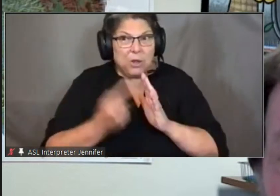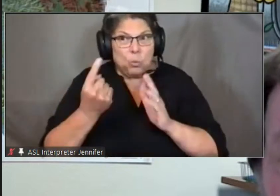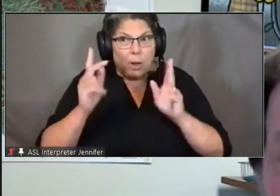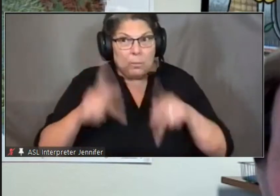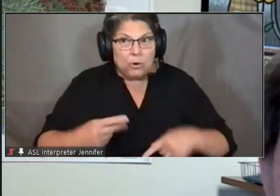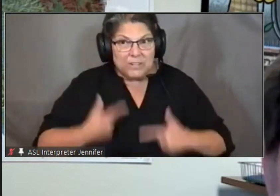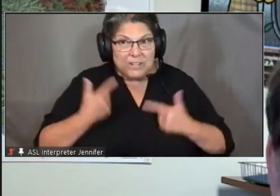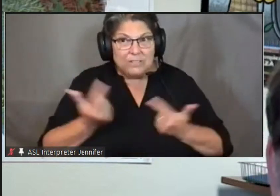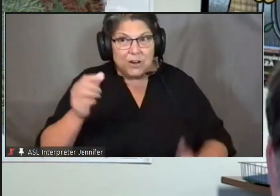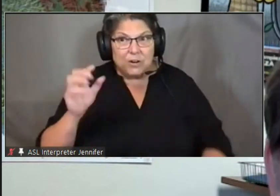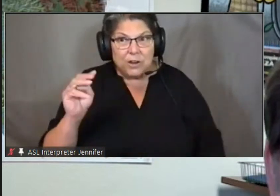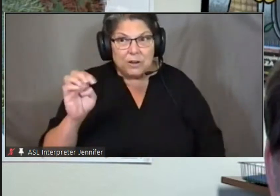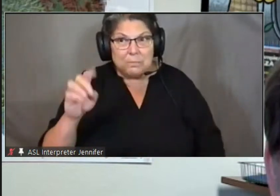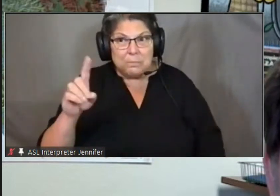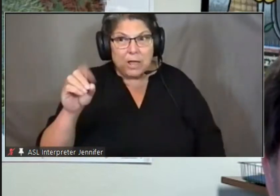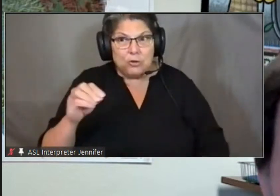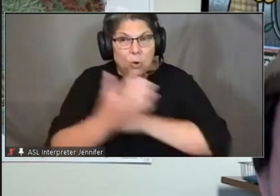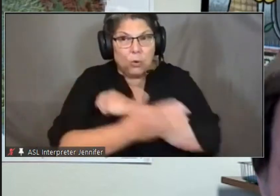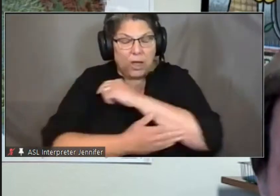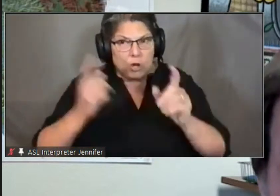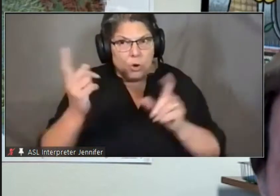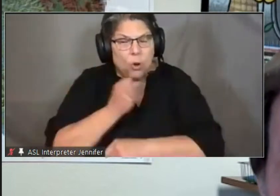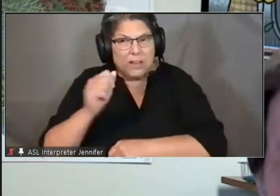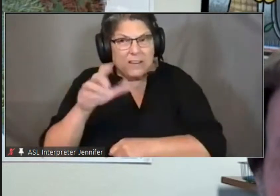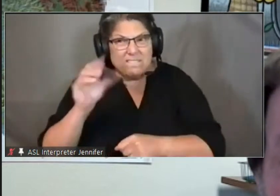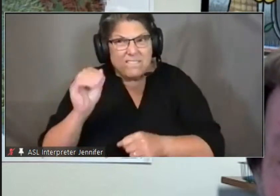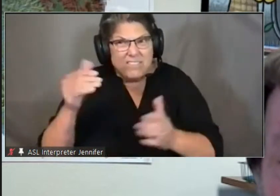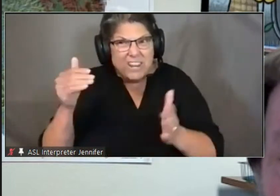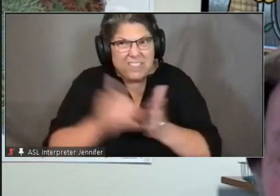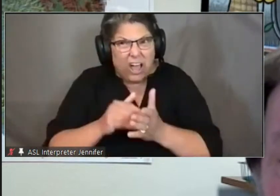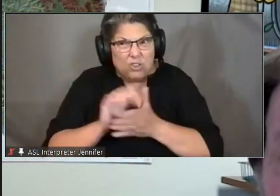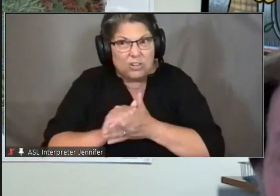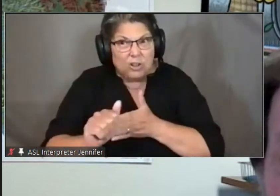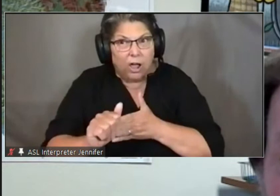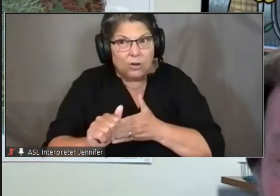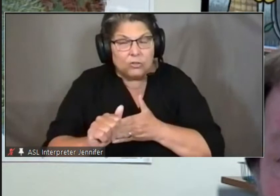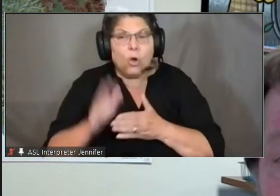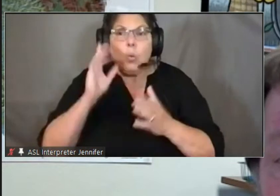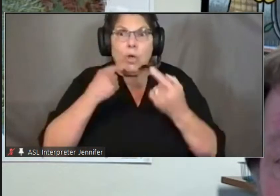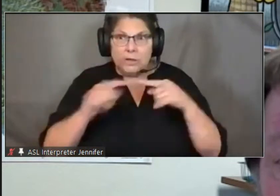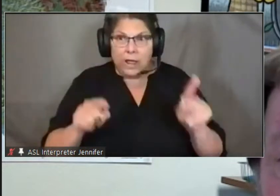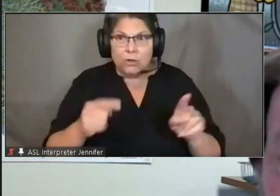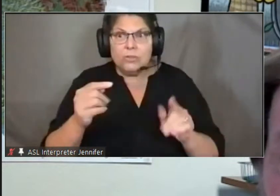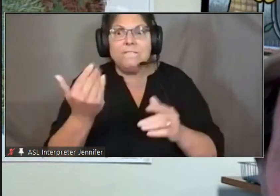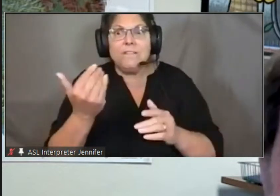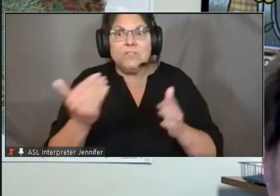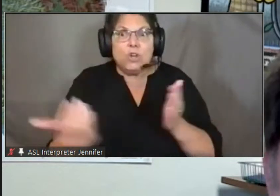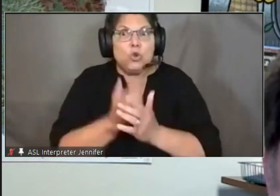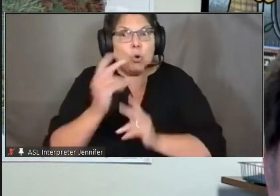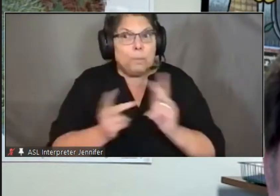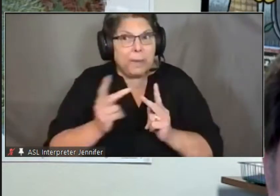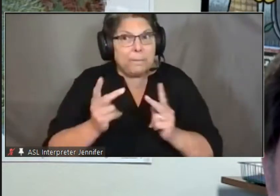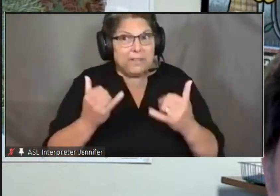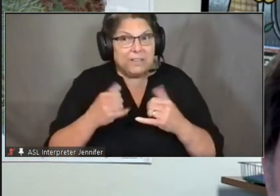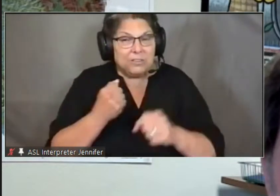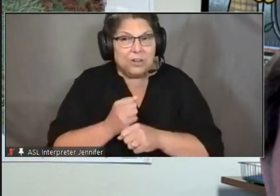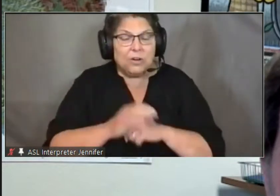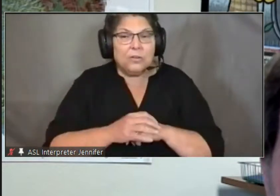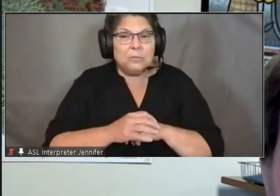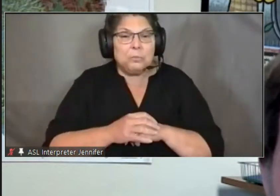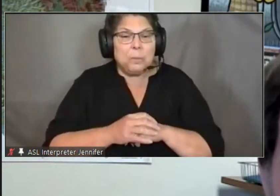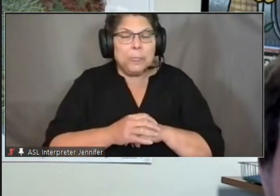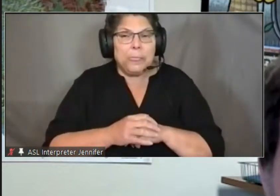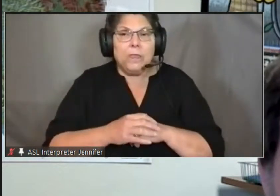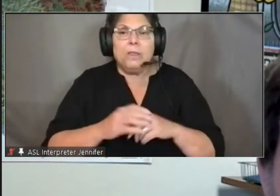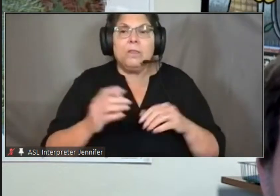15 new winners will be announced today. The first 2 million people who get vaccinated are getting $50